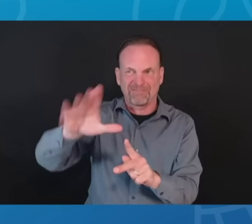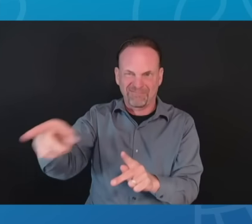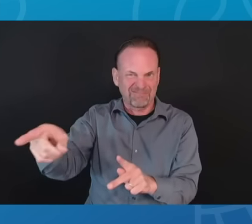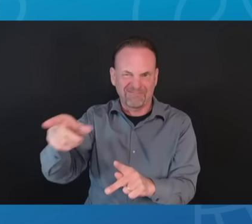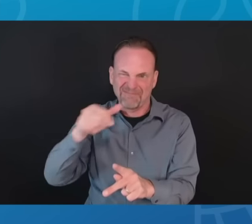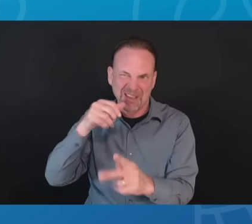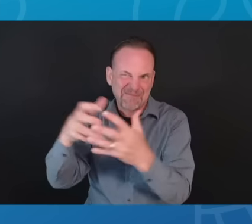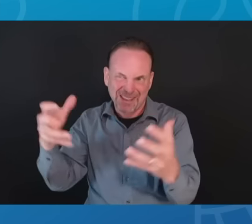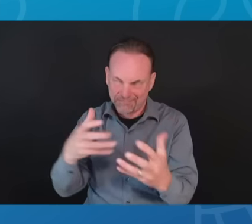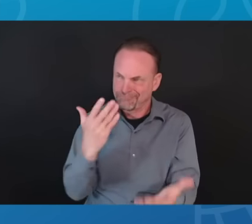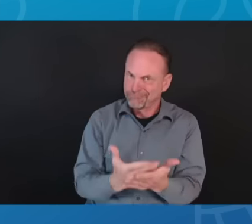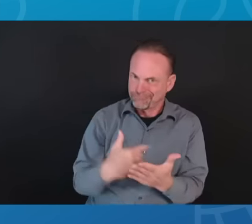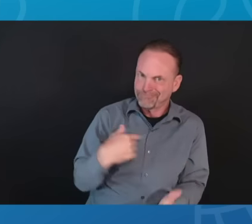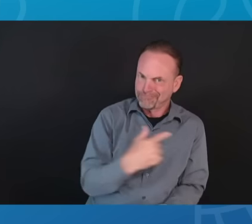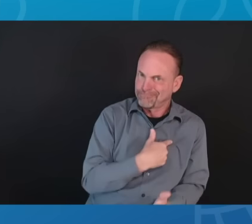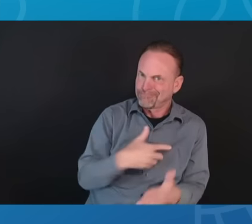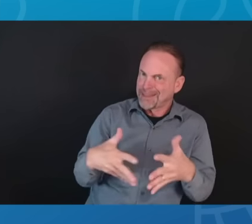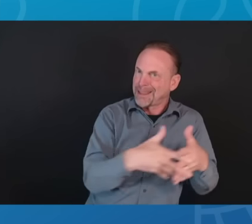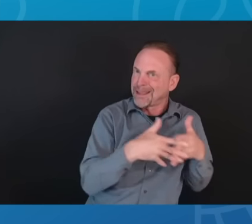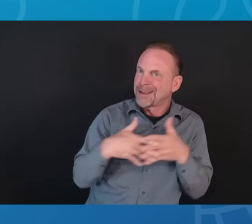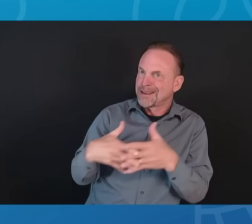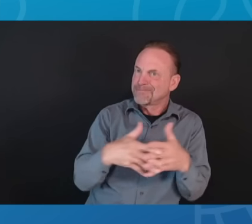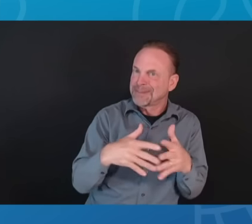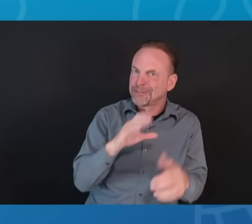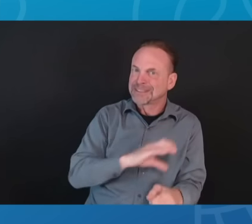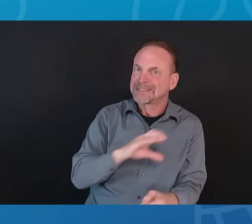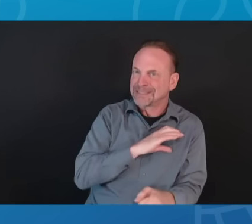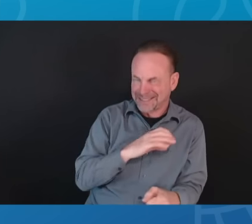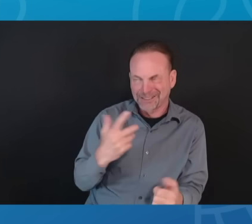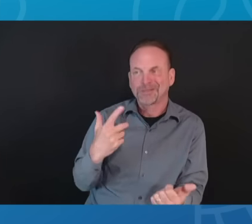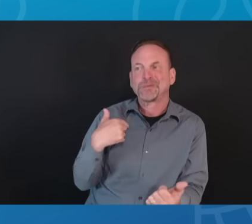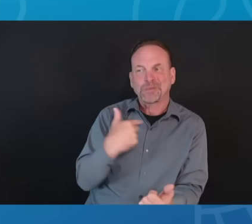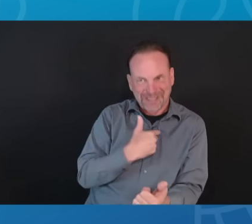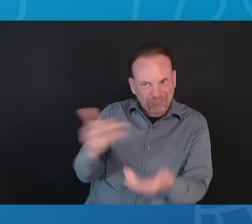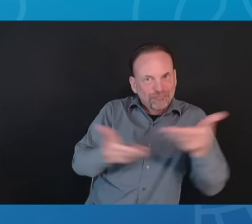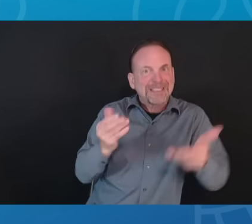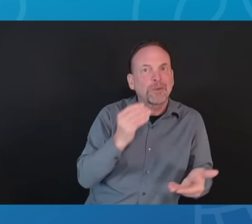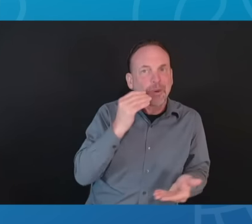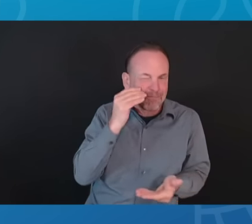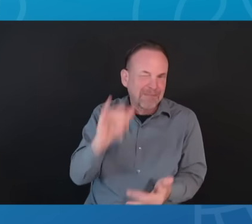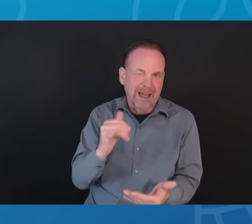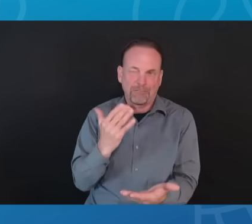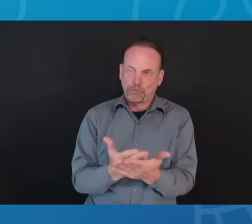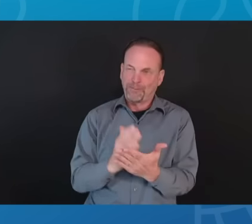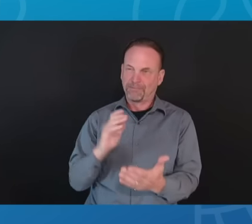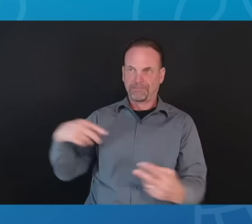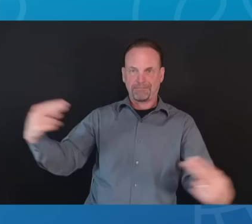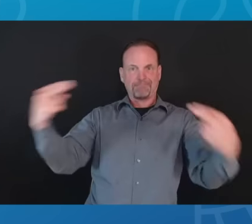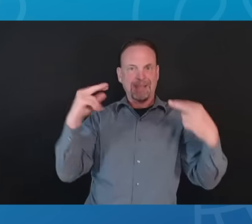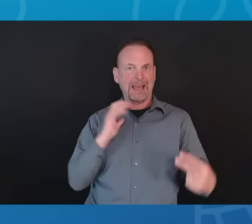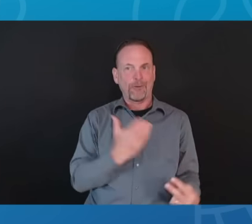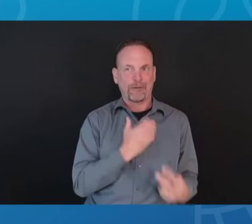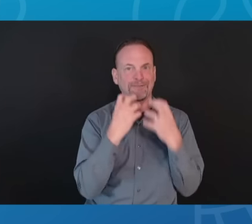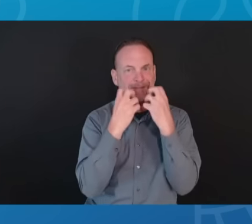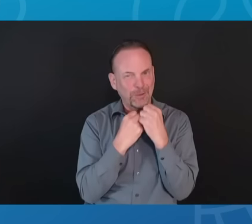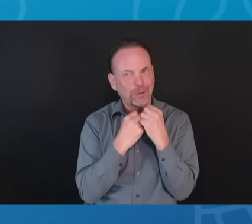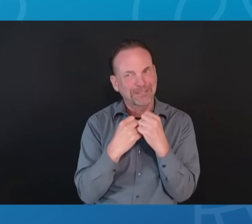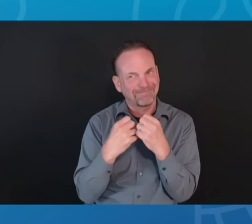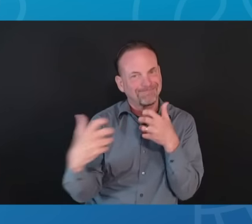value. Now, when it comes to Viktor Bout specifically, there are any number of actors that Russia has engaged